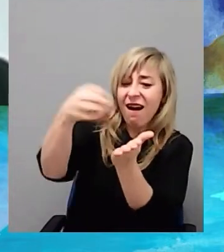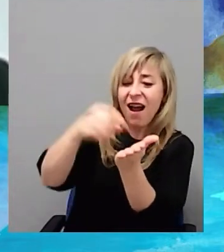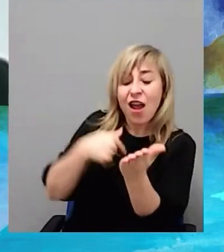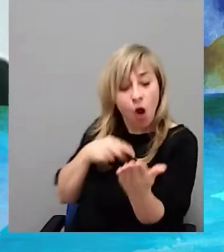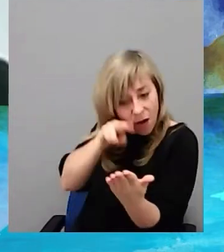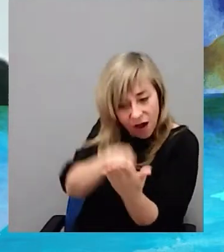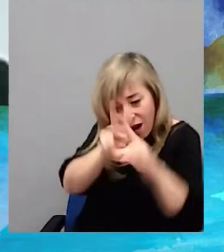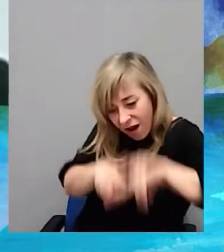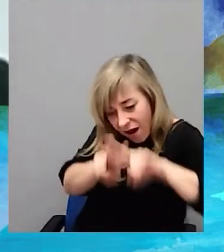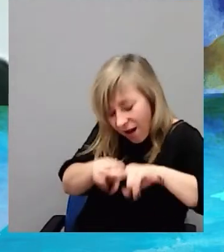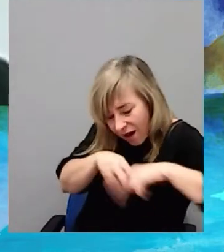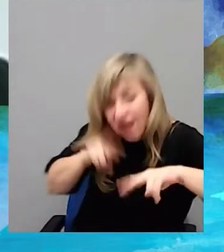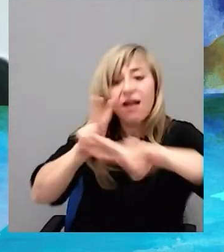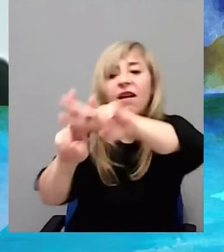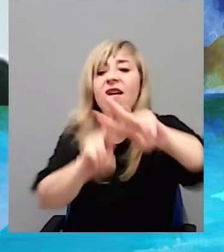know